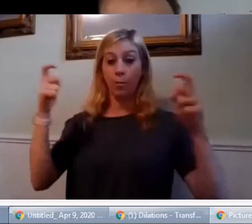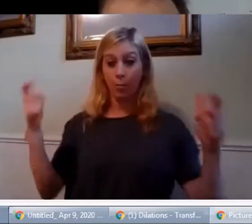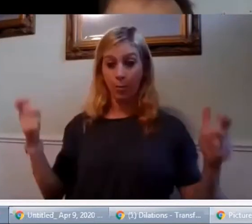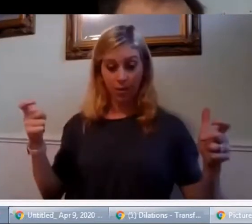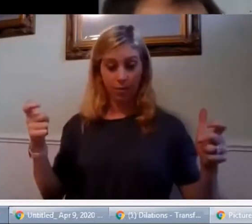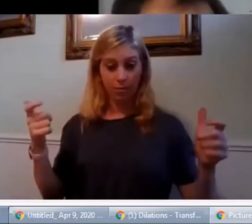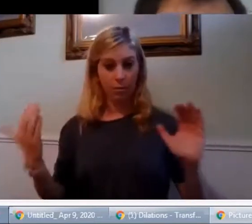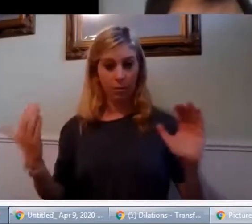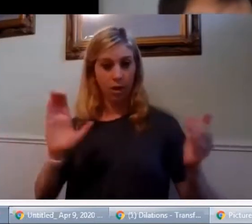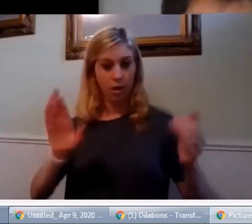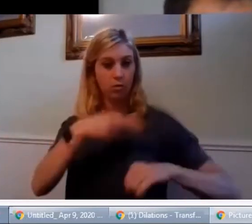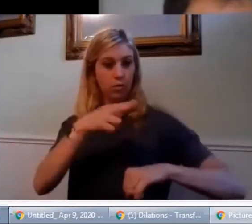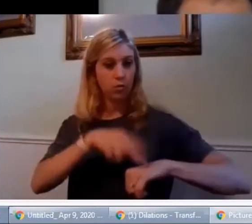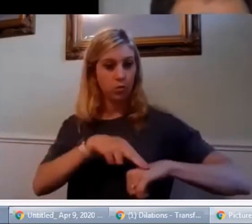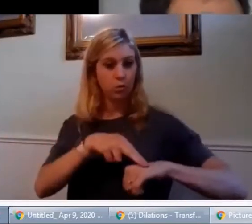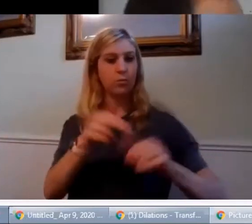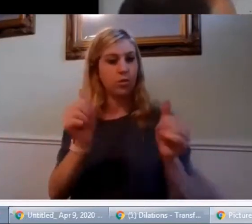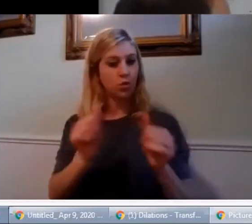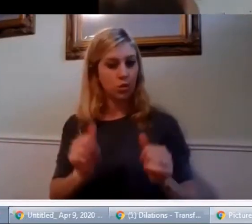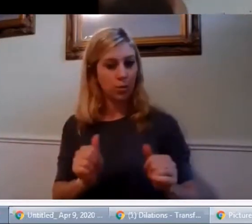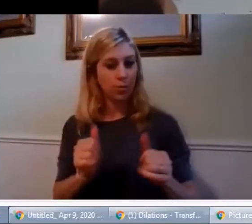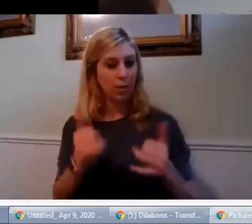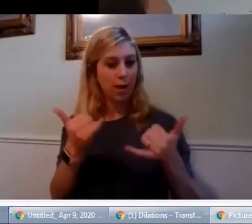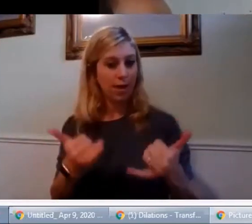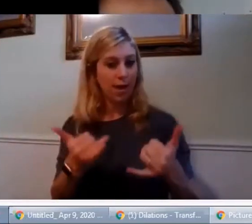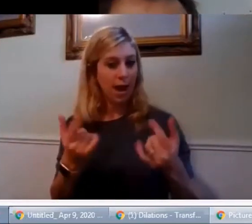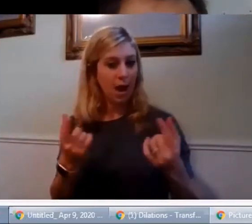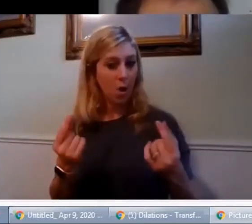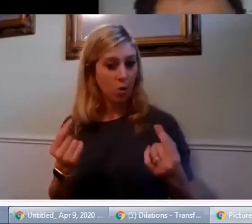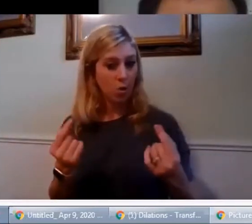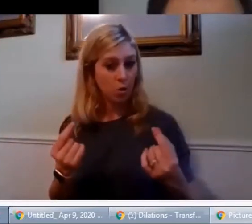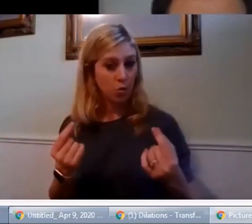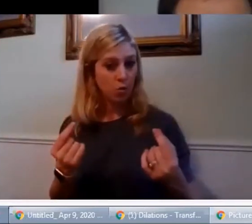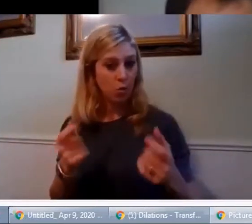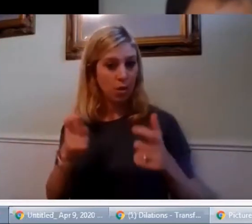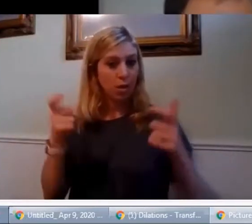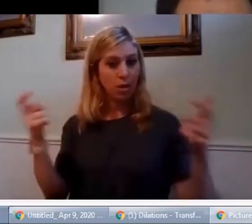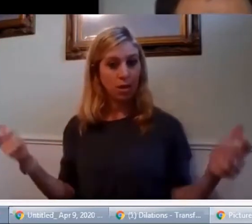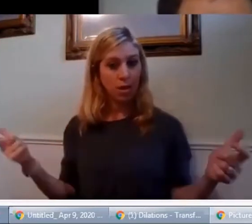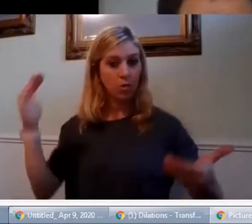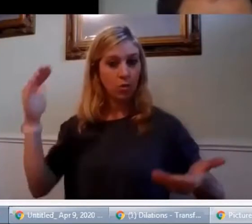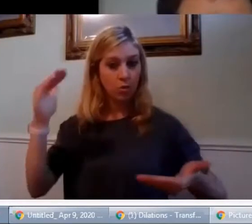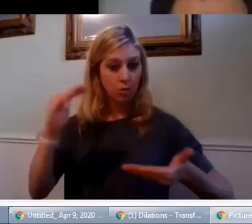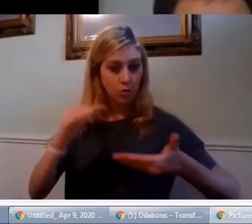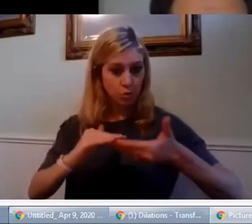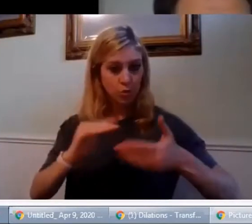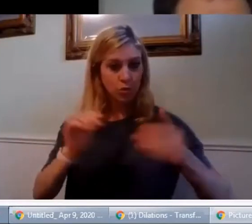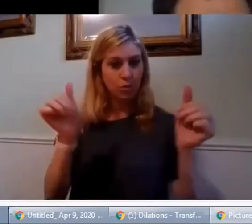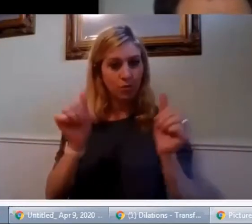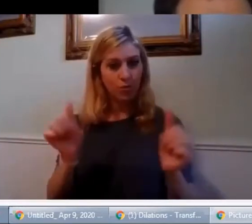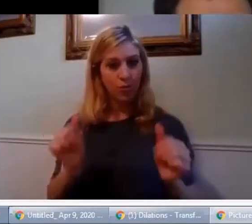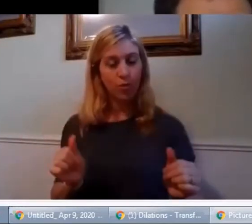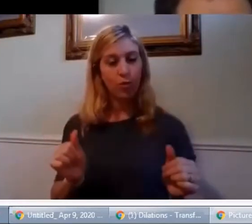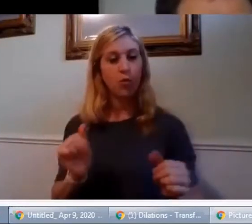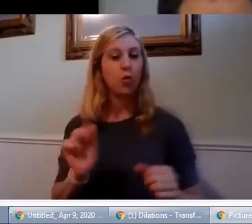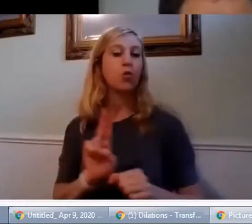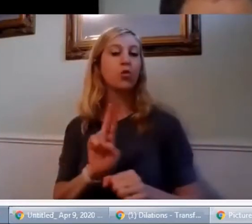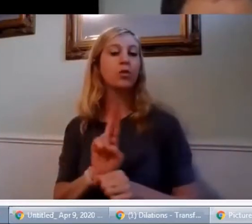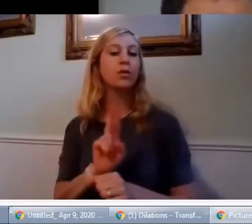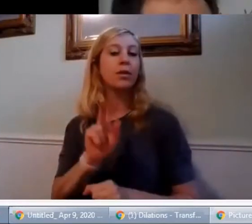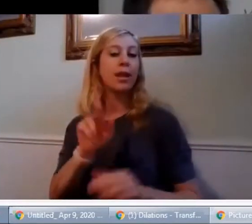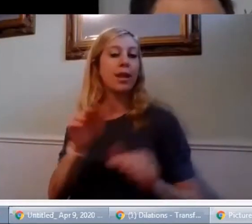to enlarge or reduce figures using this k factor to give us those points. Let's try one of these